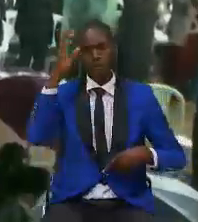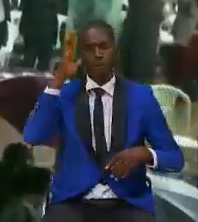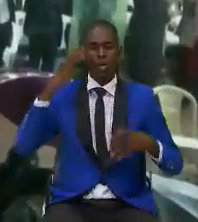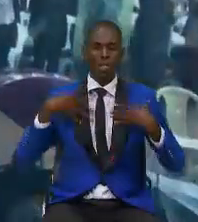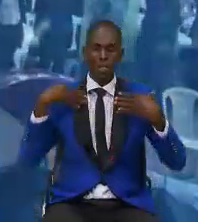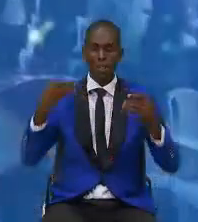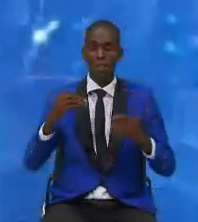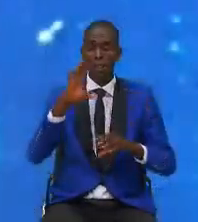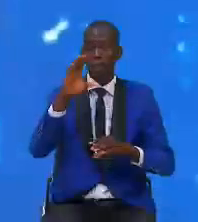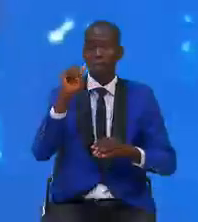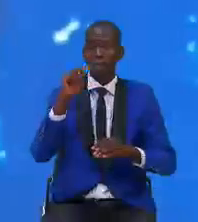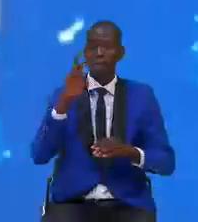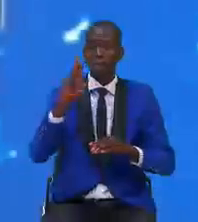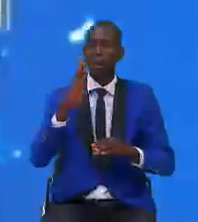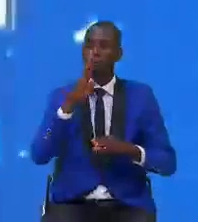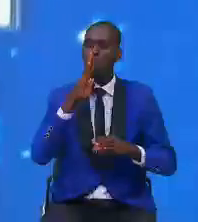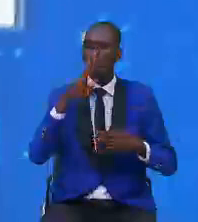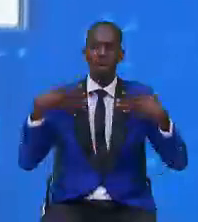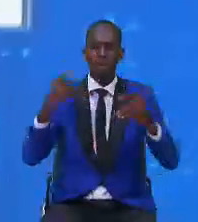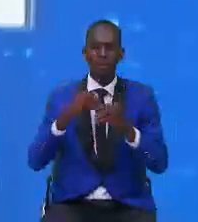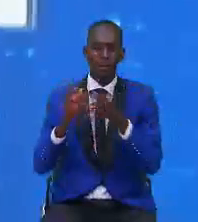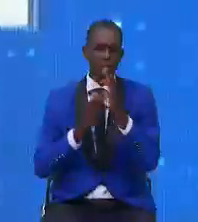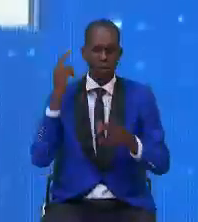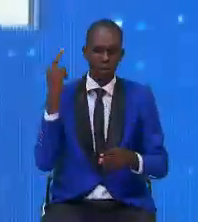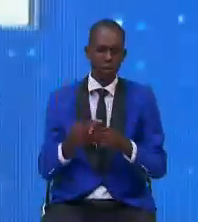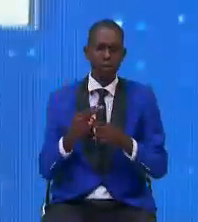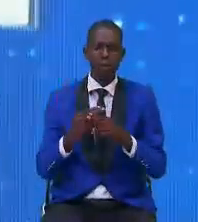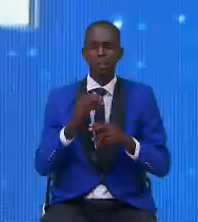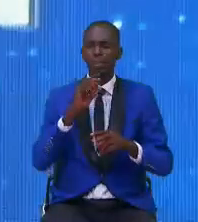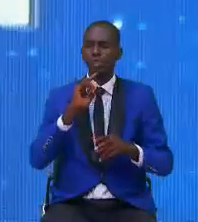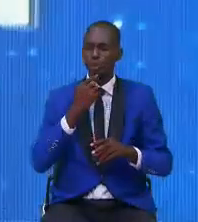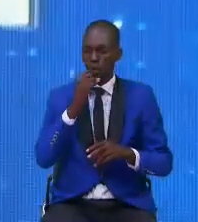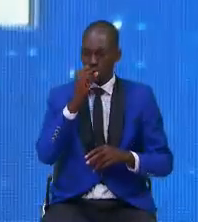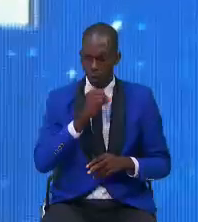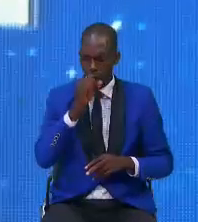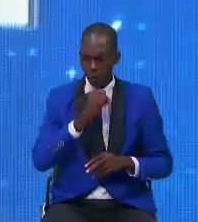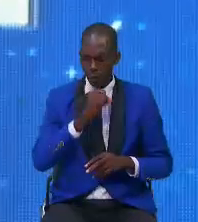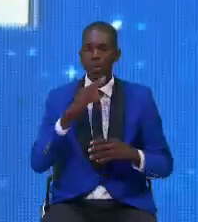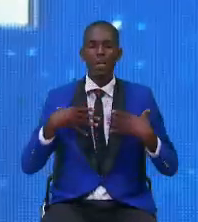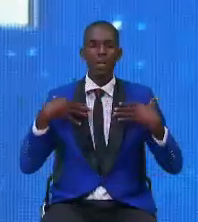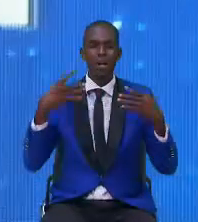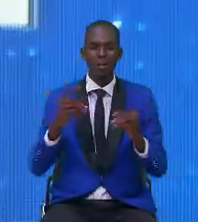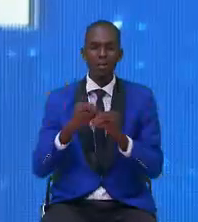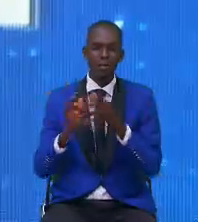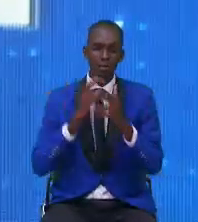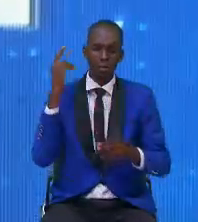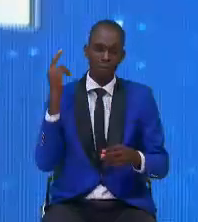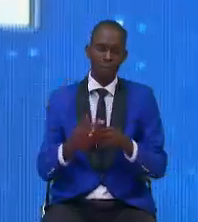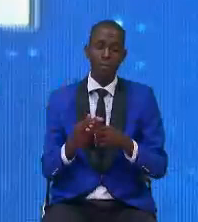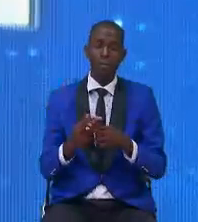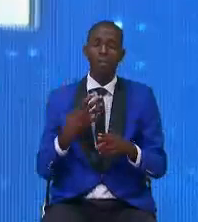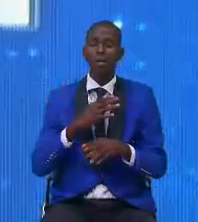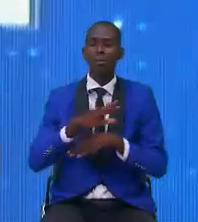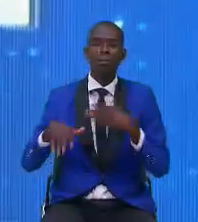incurable diseases you will heal. Cancer, be healed in Jesus' name. Tuberculosis, be healed